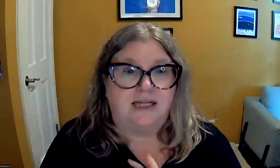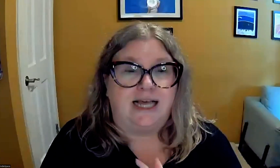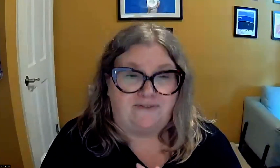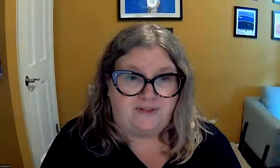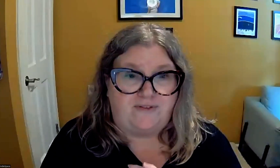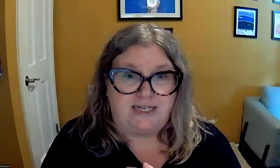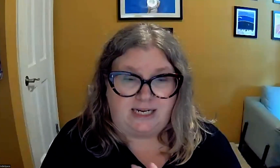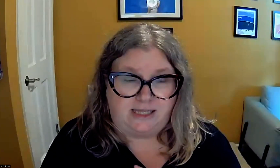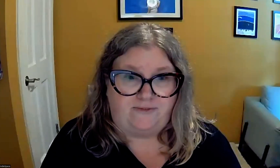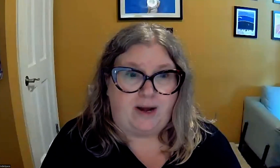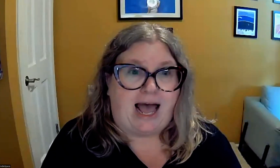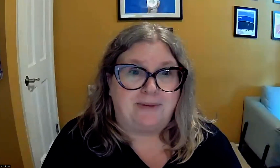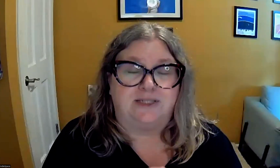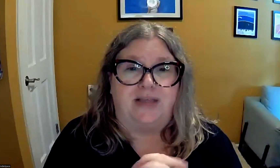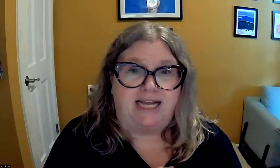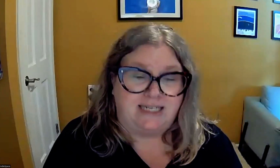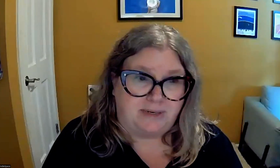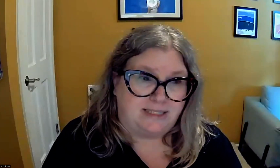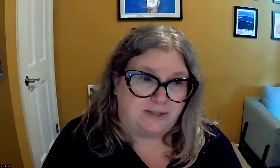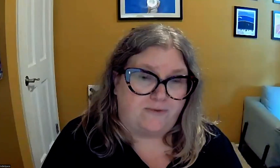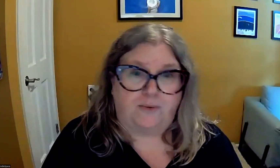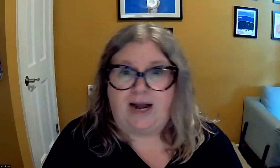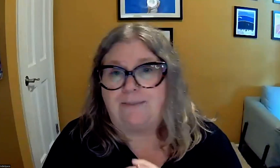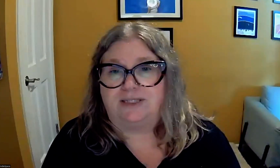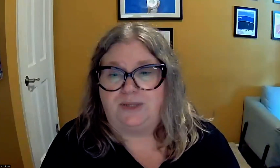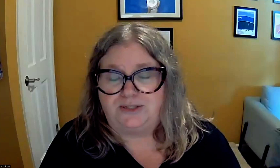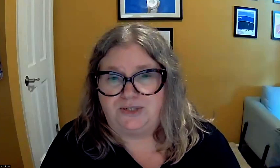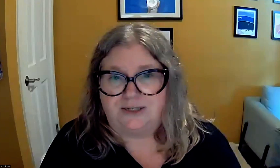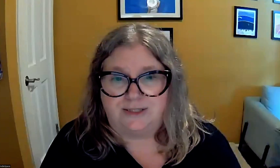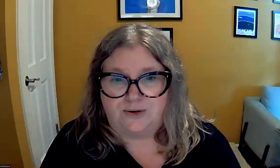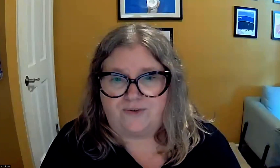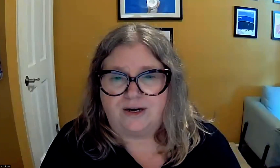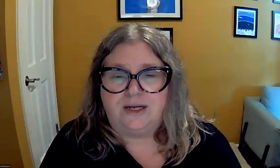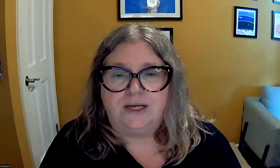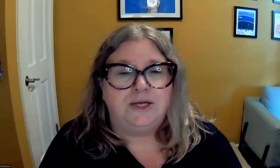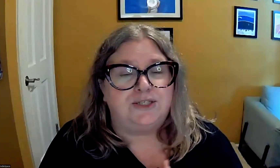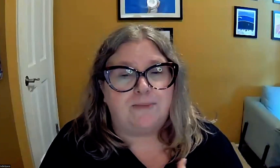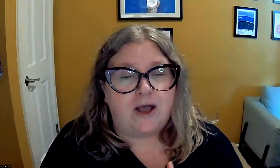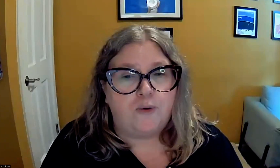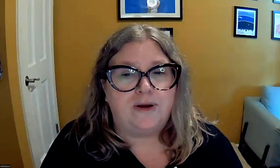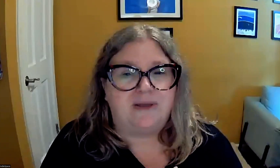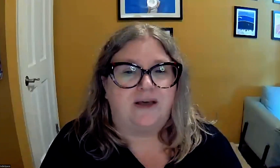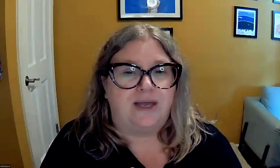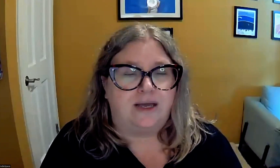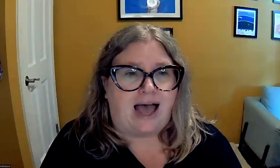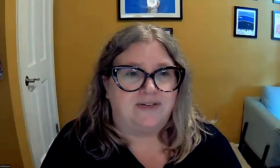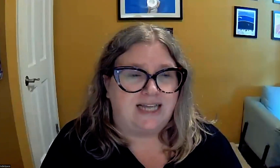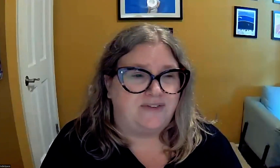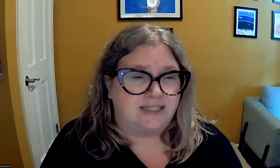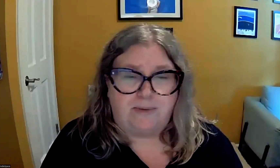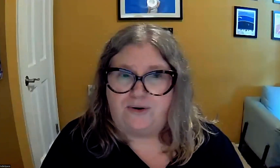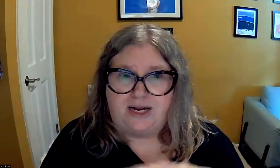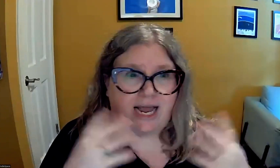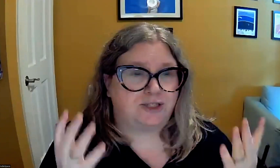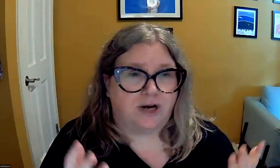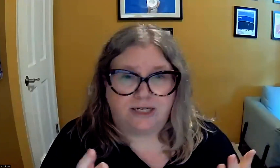is the cliff, the funding cliff. What happens when the 18 months is over? What happens when the 2 years is over? So my hope would be that we could have a